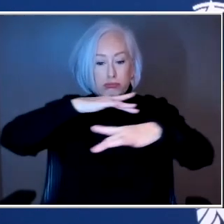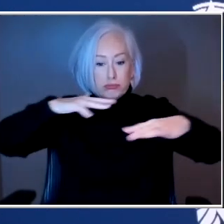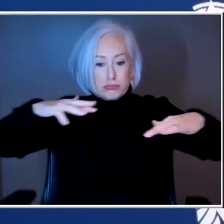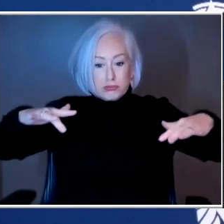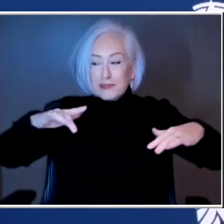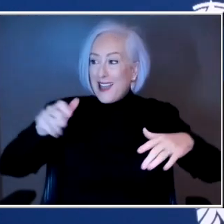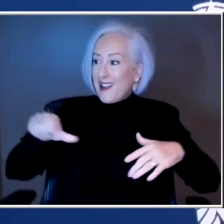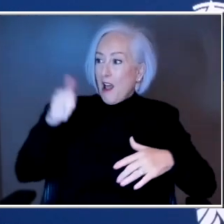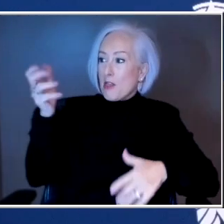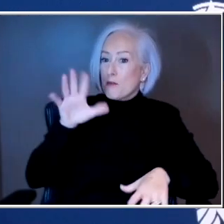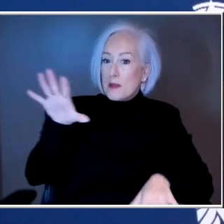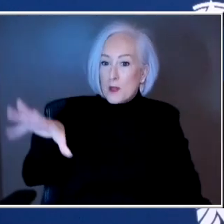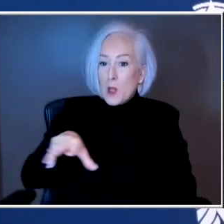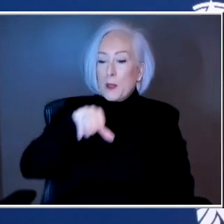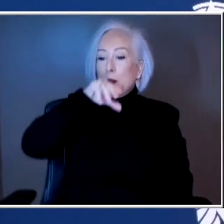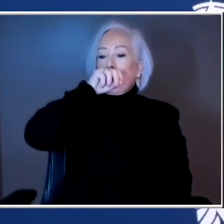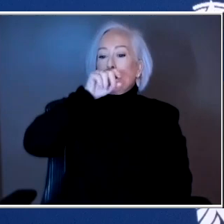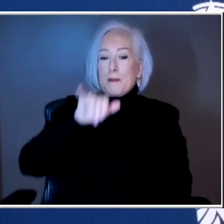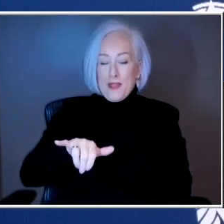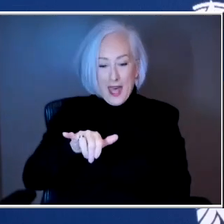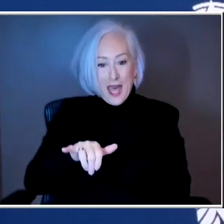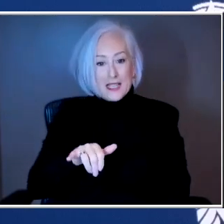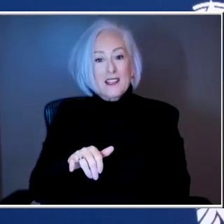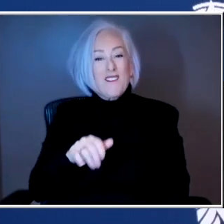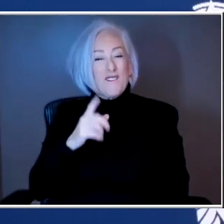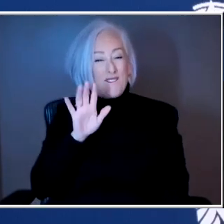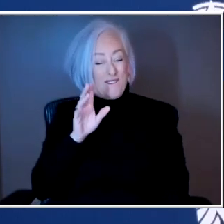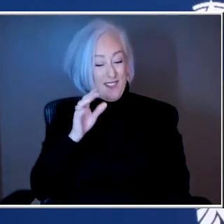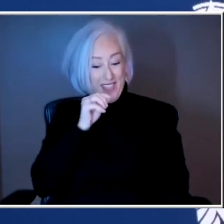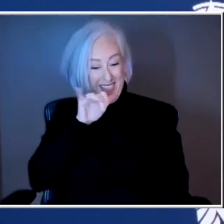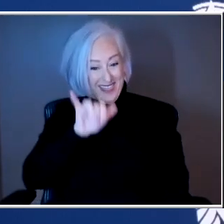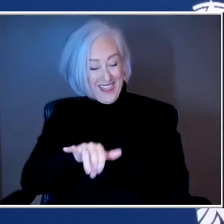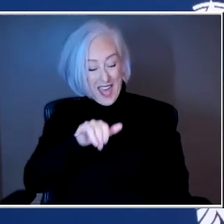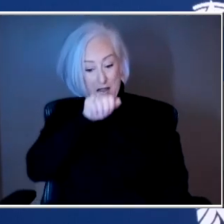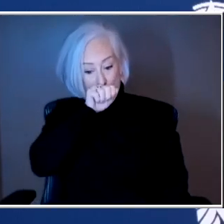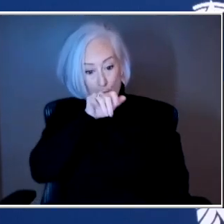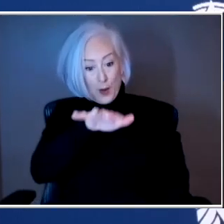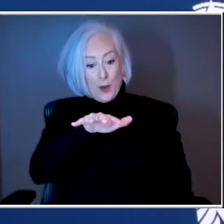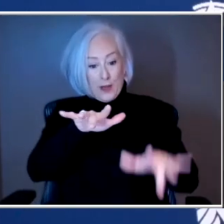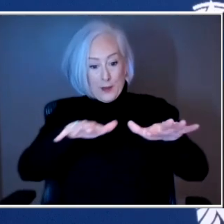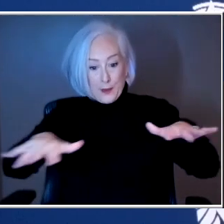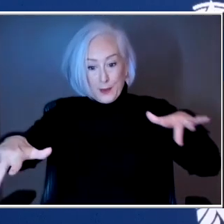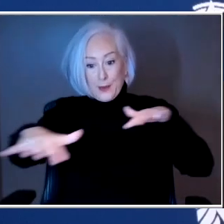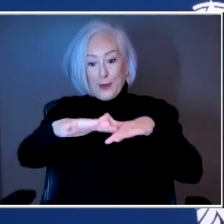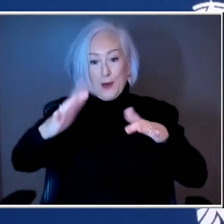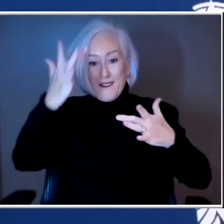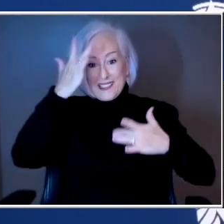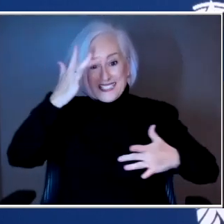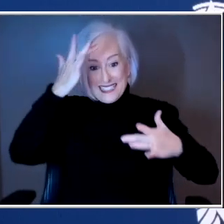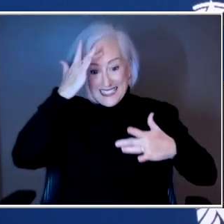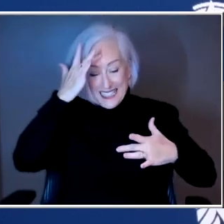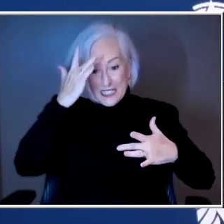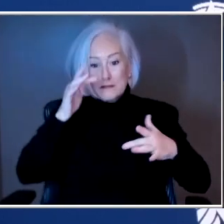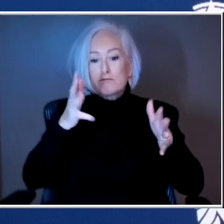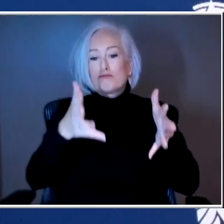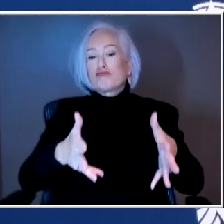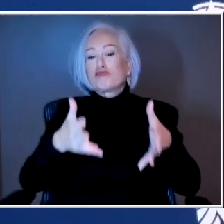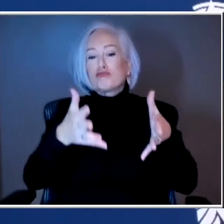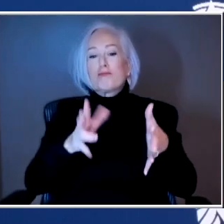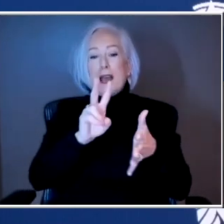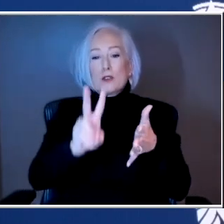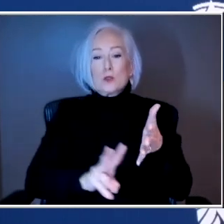there was a large outbreak in Ohio, and we have some information about that. So just as I said, most of these cases do involve